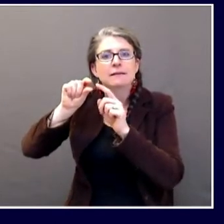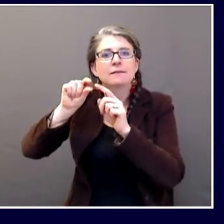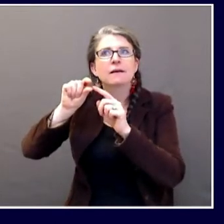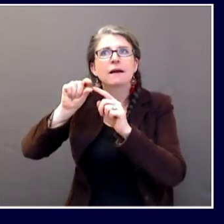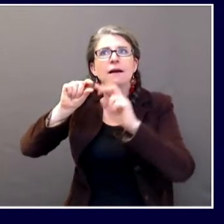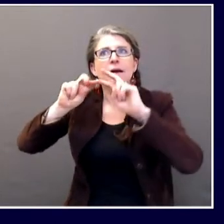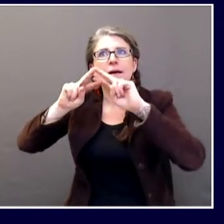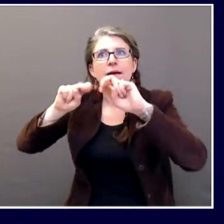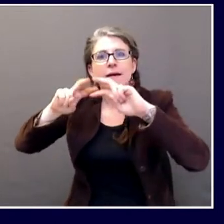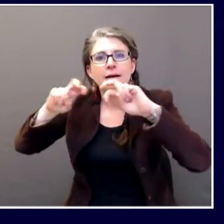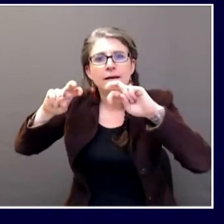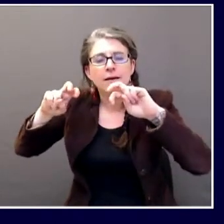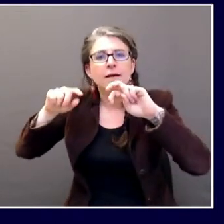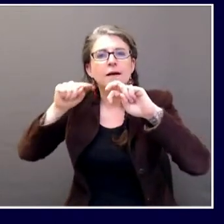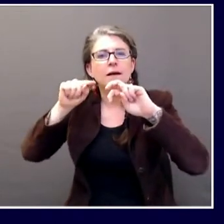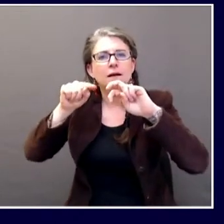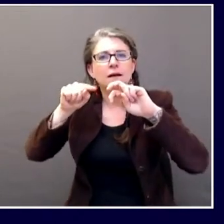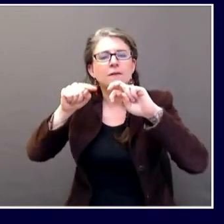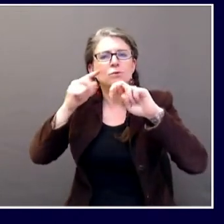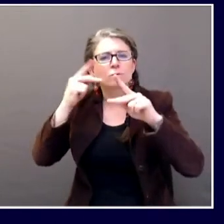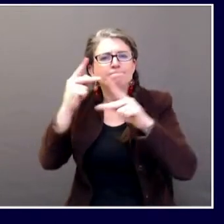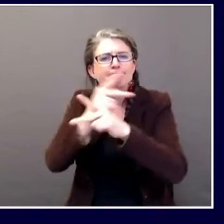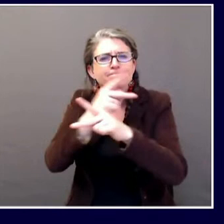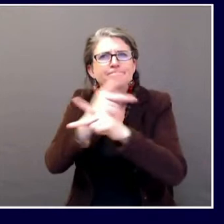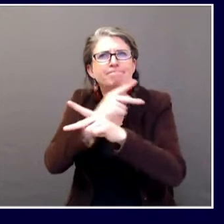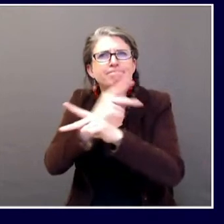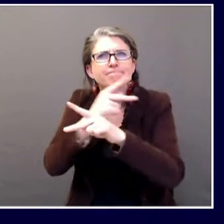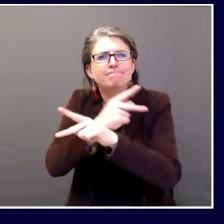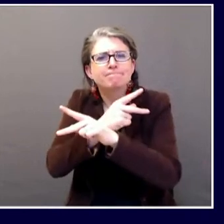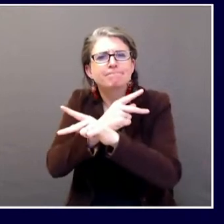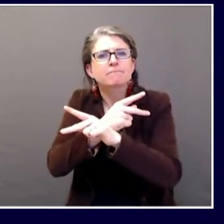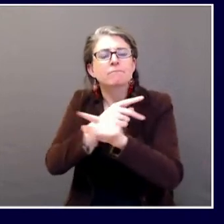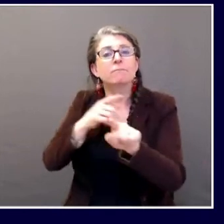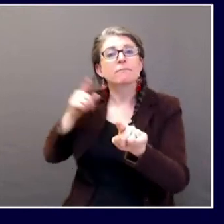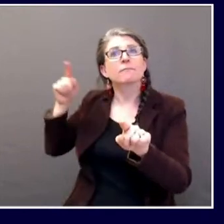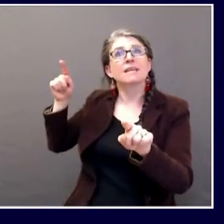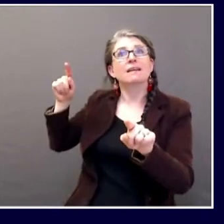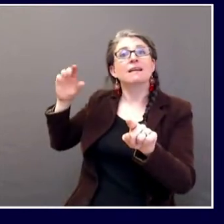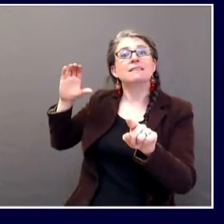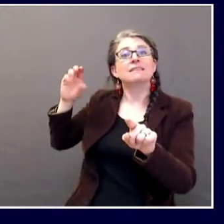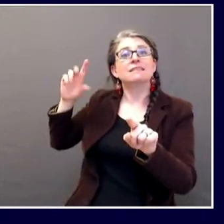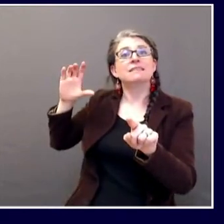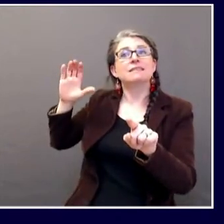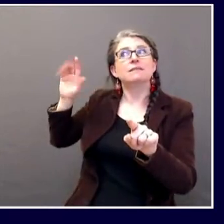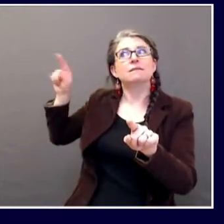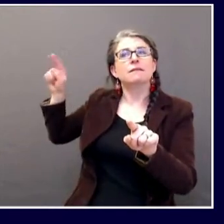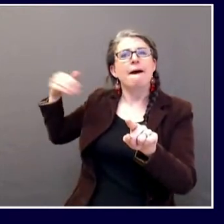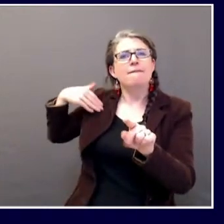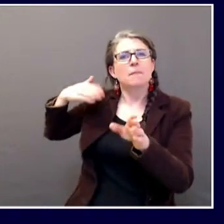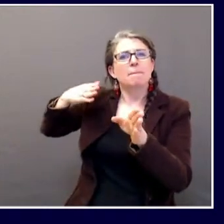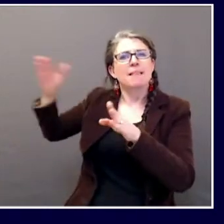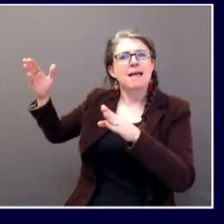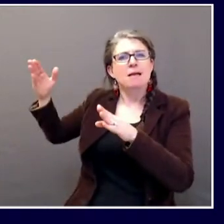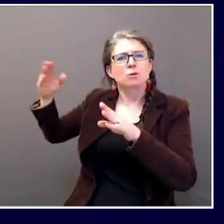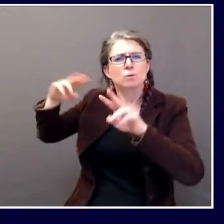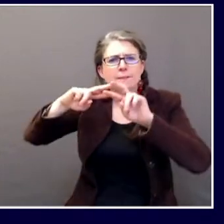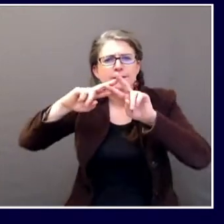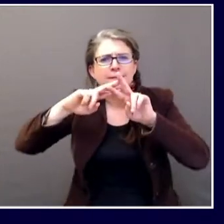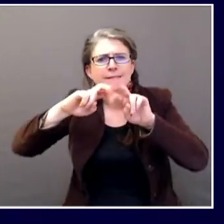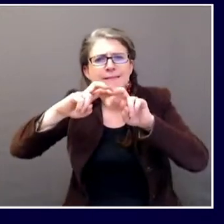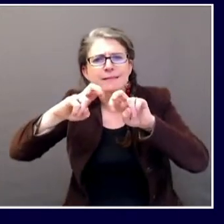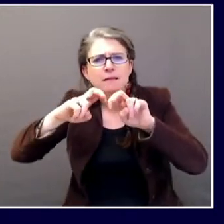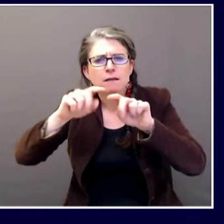that to kind of recognize whether or not those additional strains have been located or how we locate them?